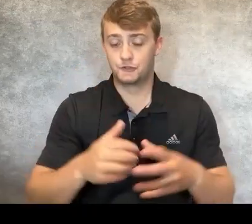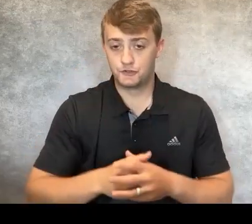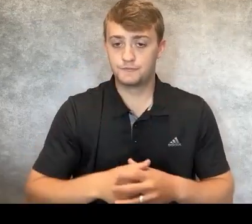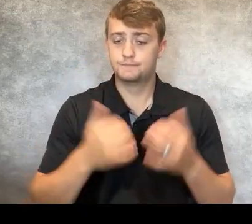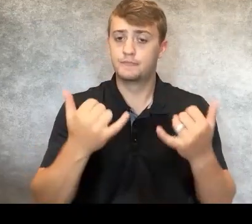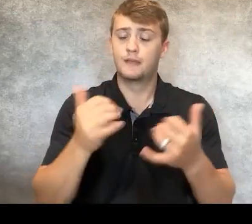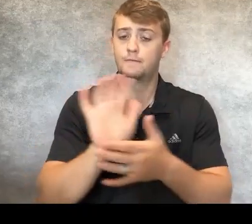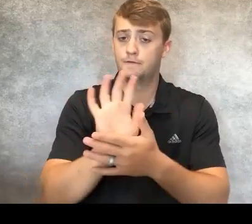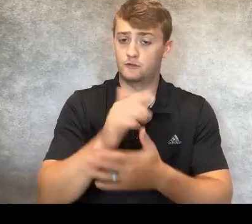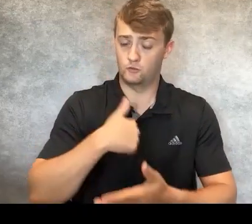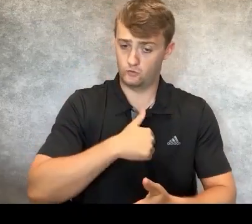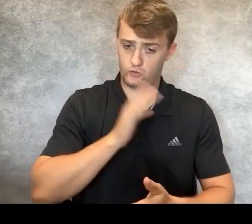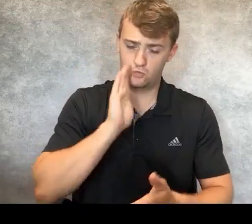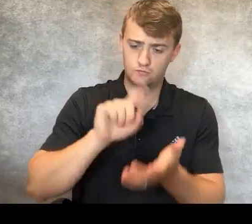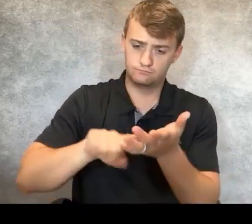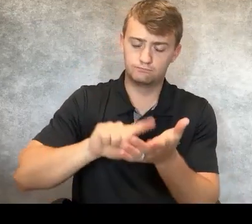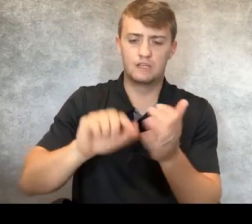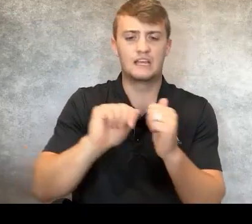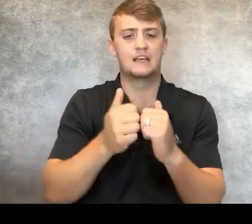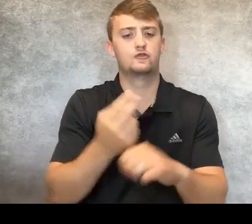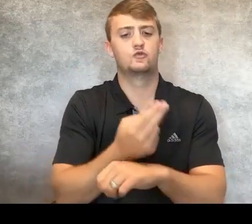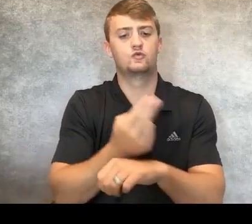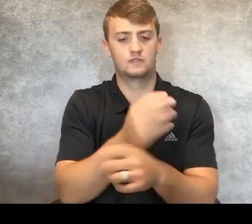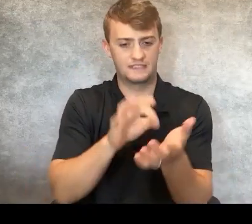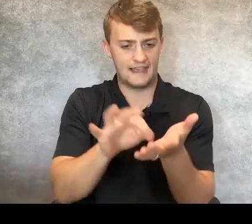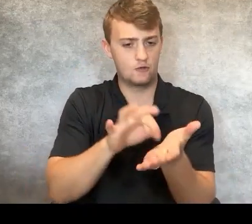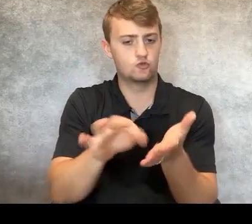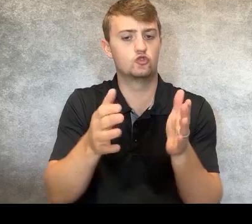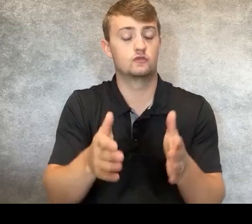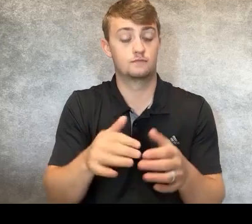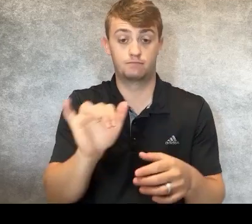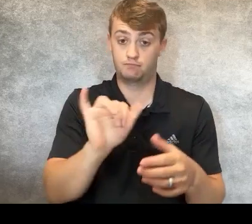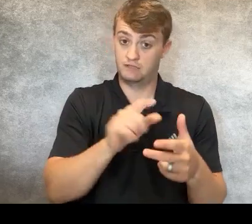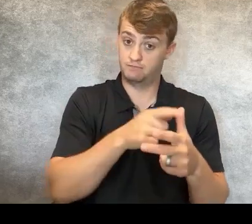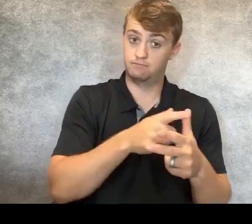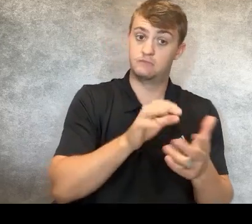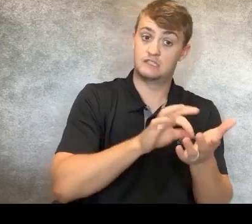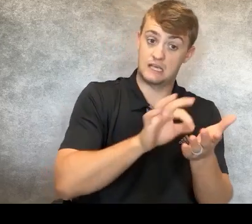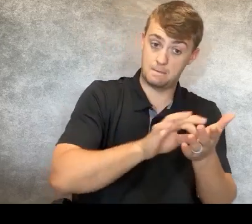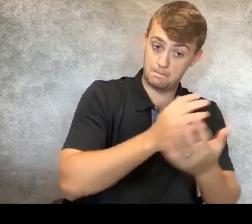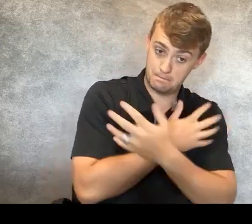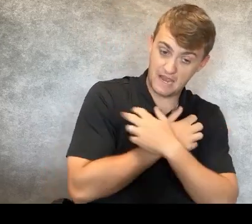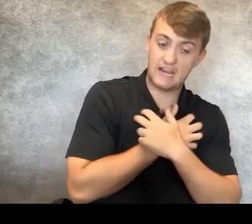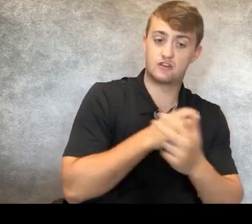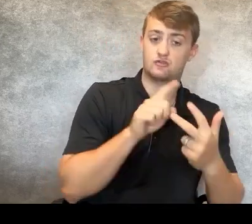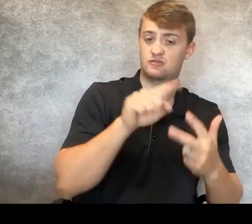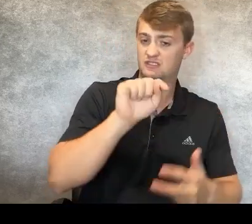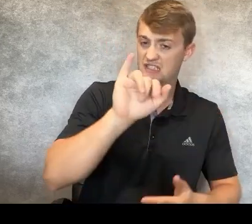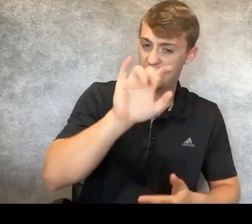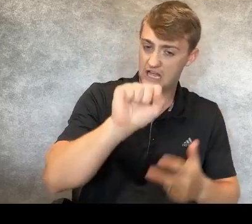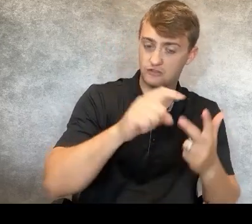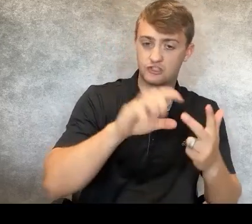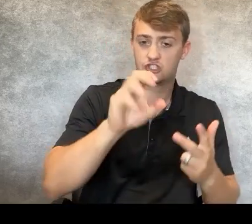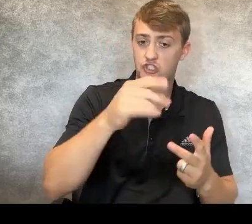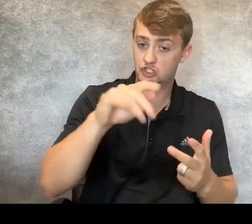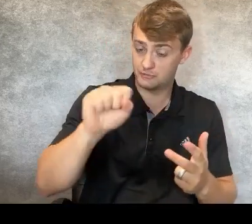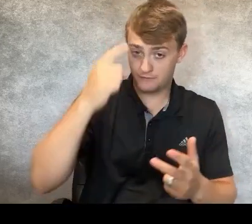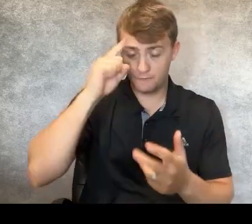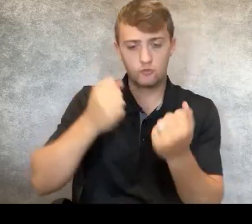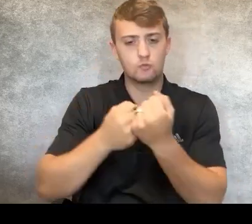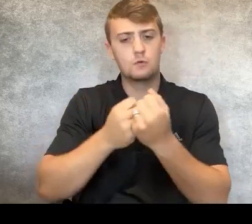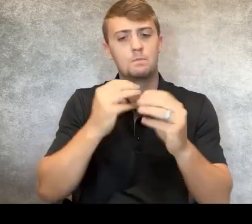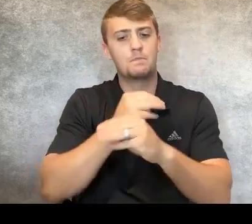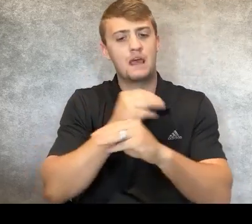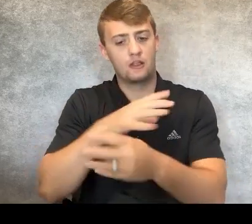Hi teachers! In this video, we will explore how to use counters, like counting bears, tiles, or chips, to